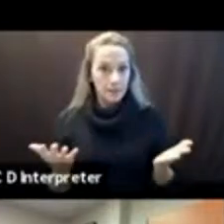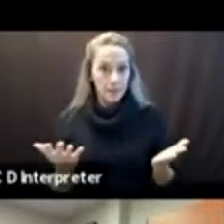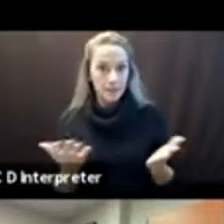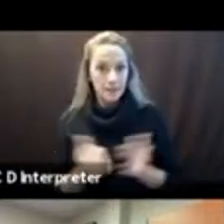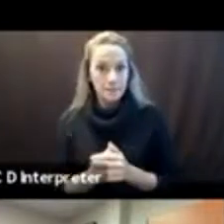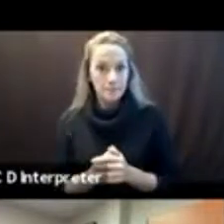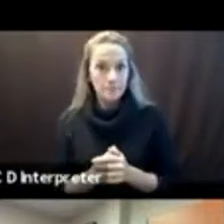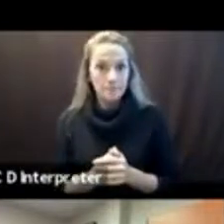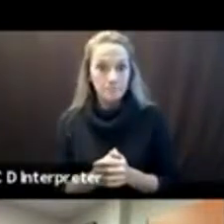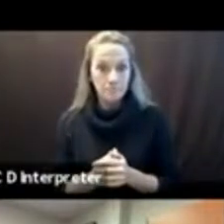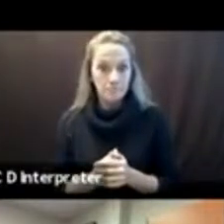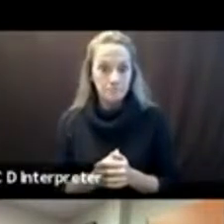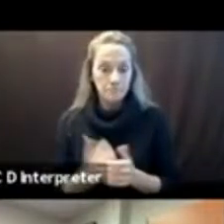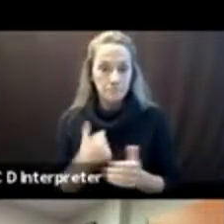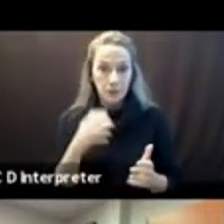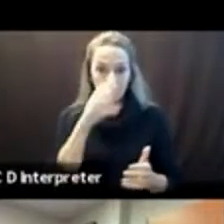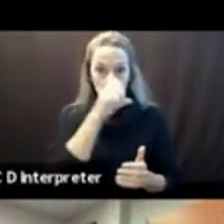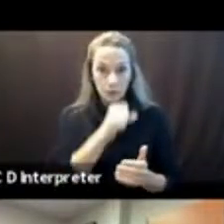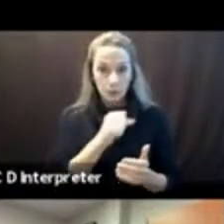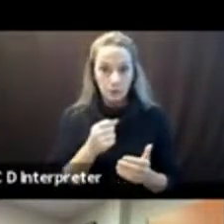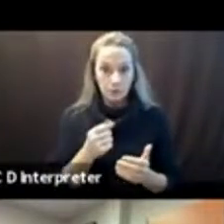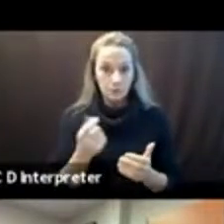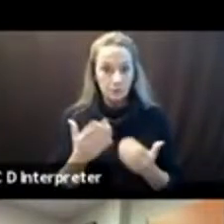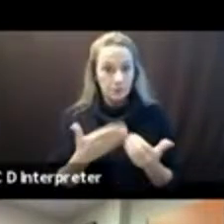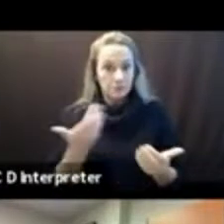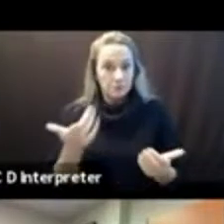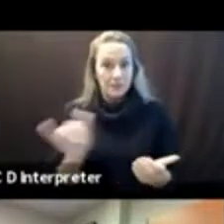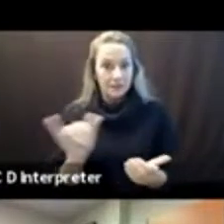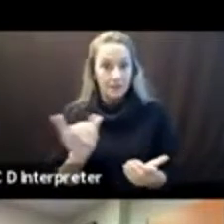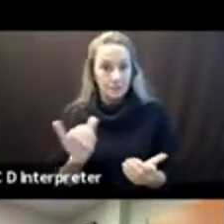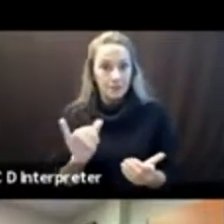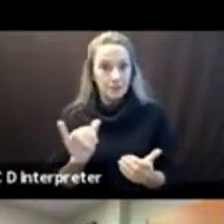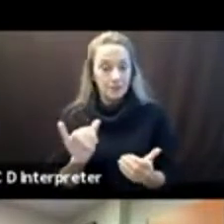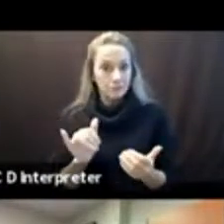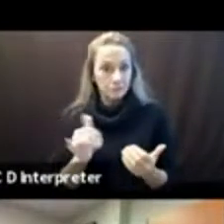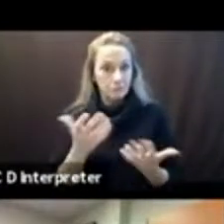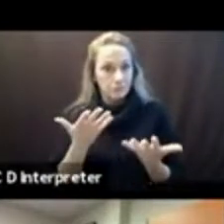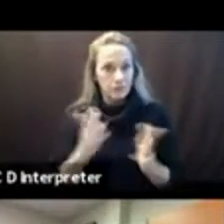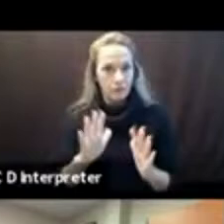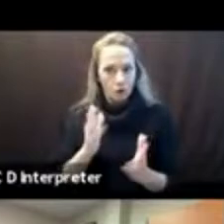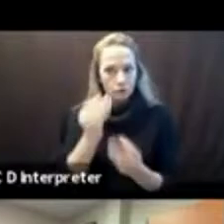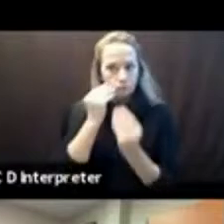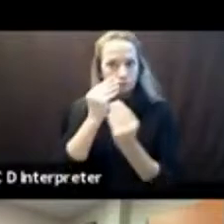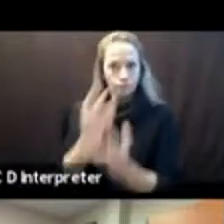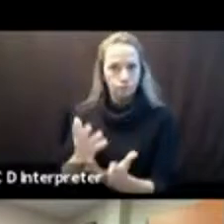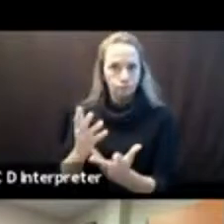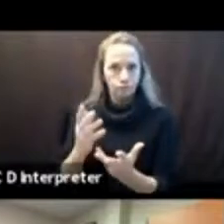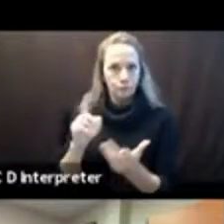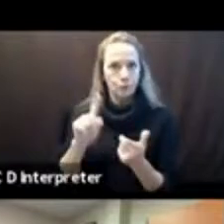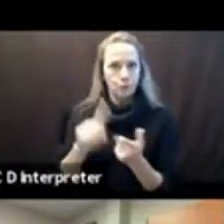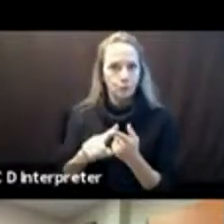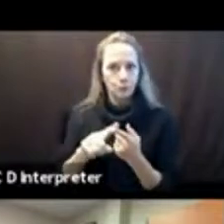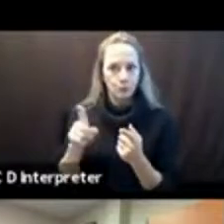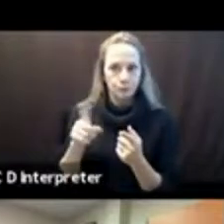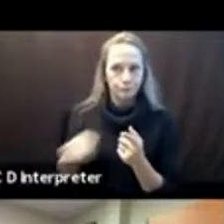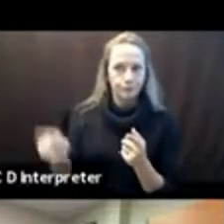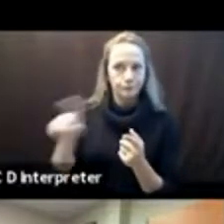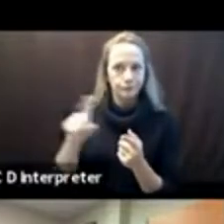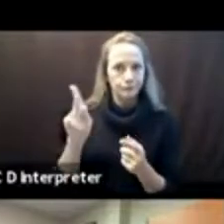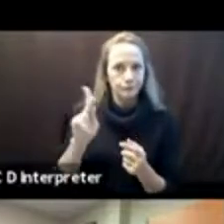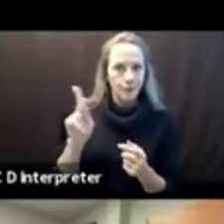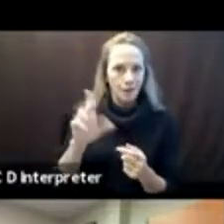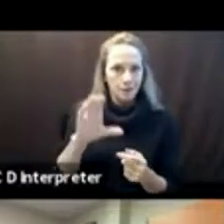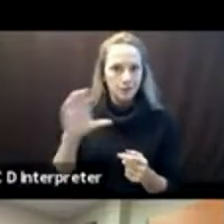that something similar has probably been sent or communicated to the Knox